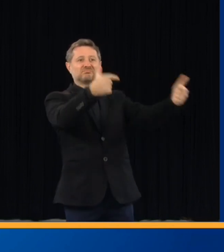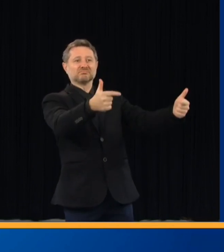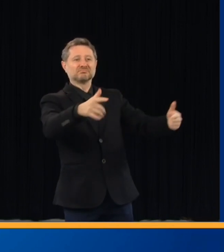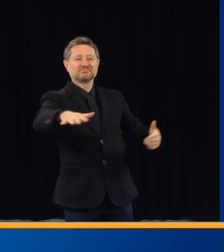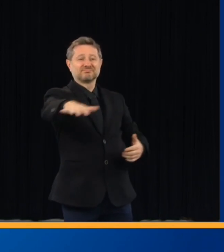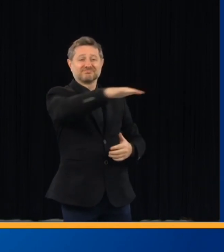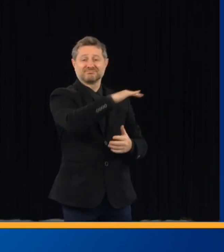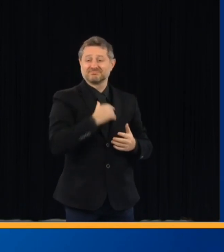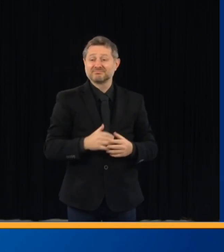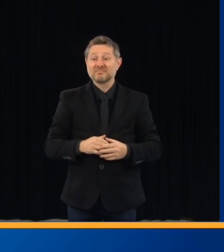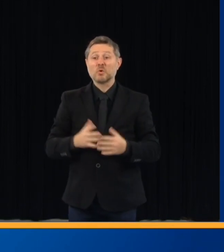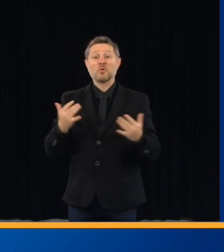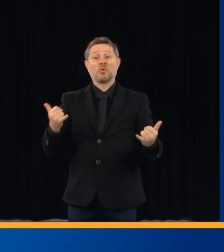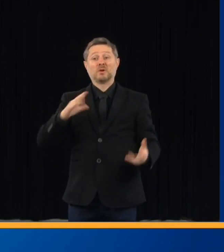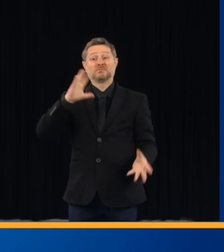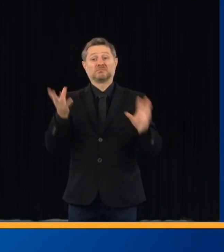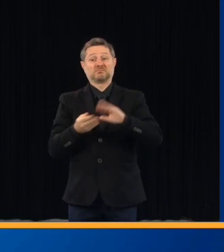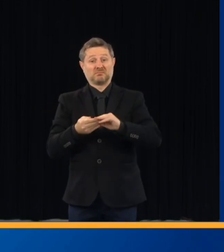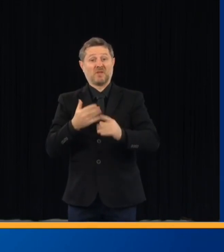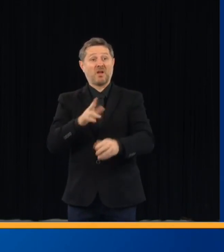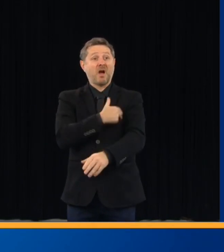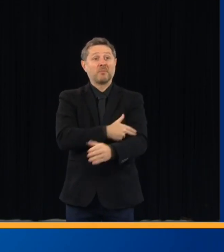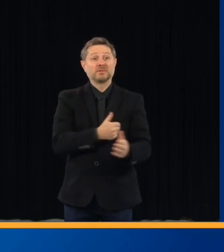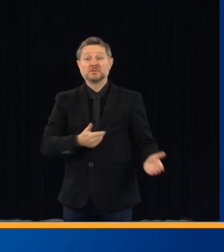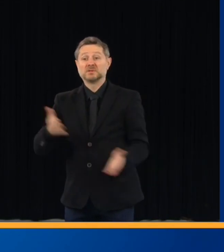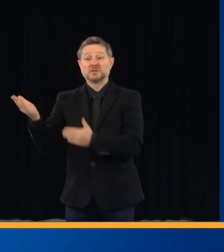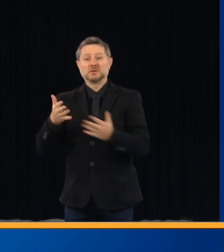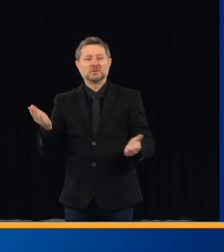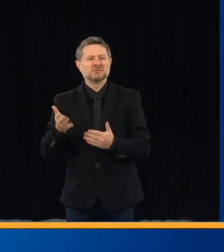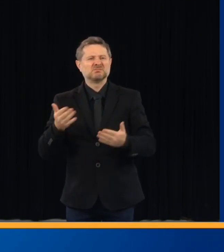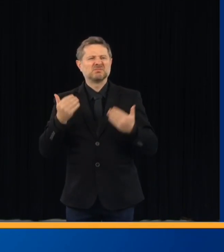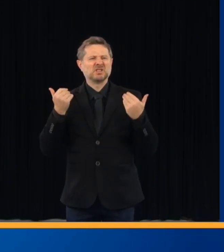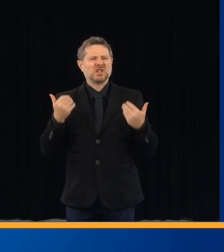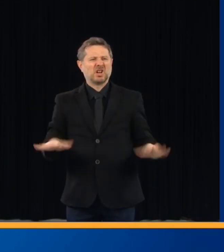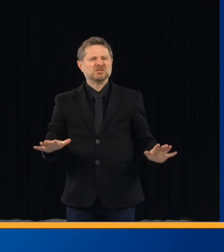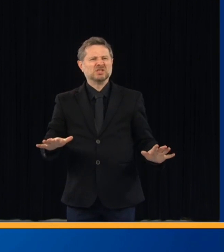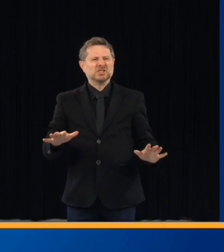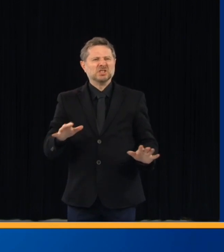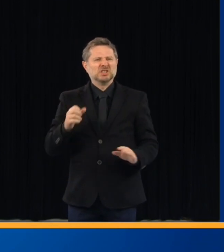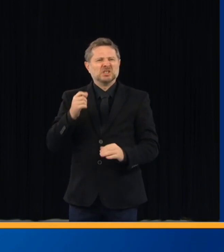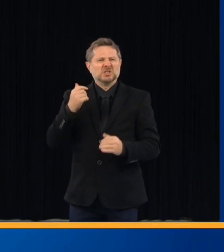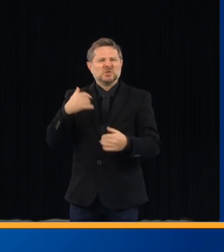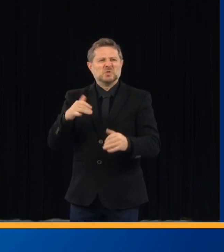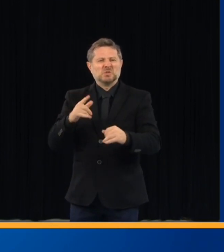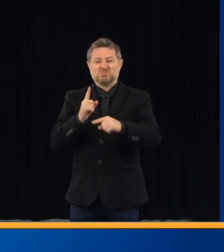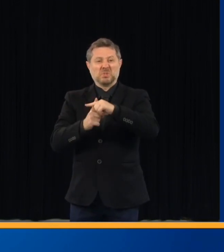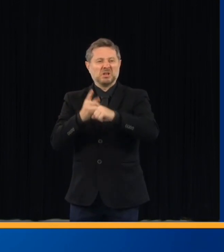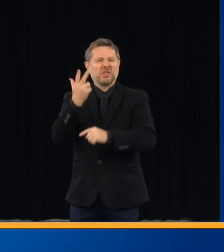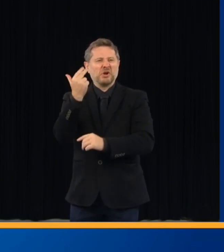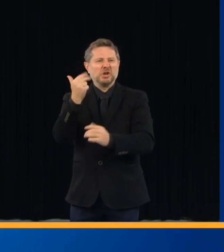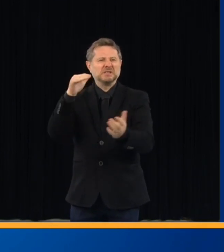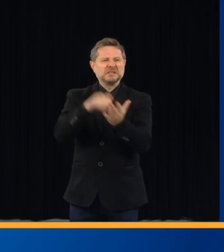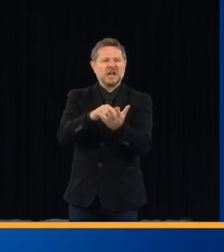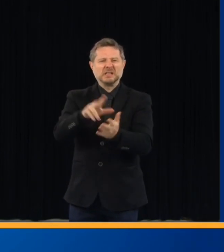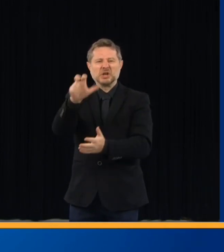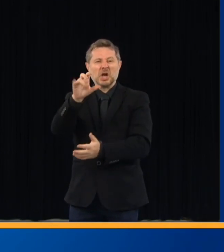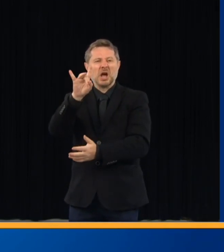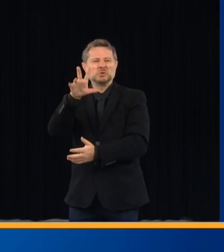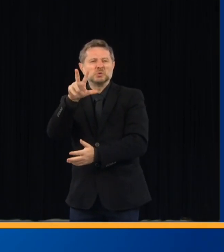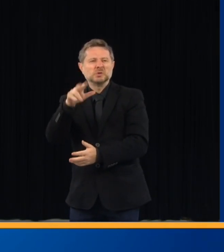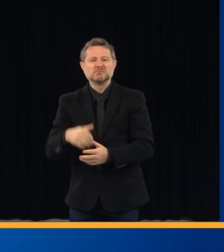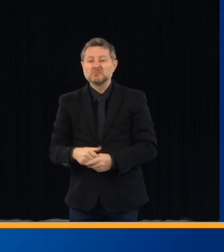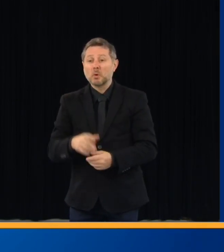Current hospitalizations, as I said, 92,000 tested positive, 13,000 currently hospitalized, that's up